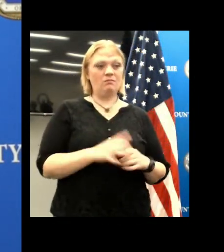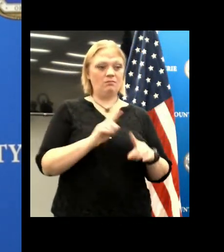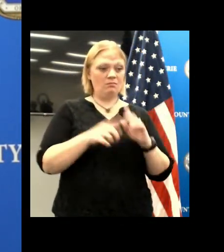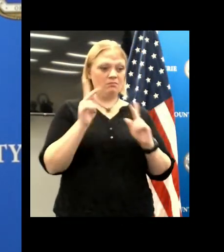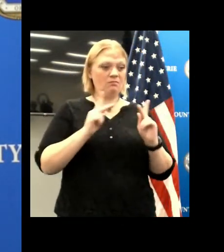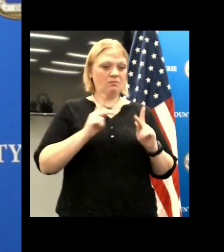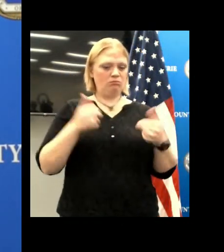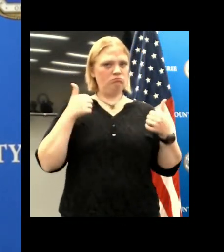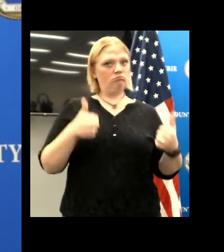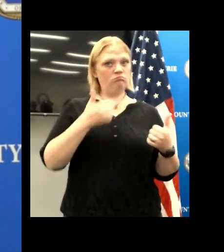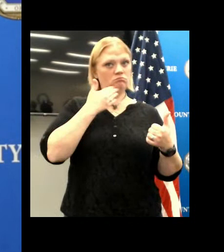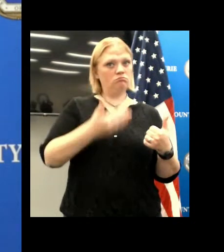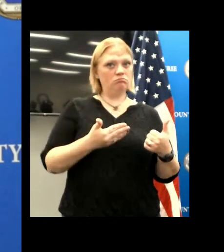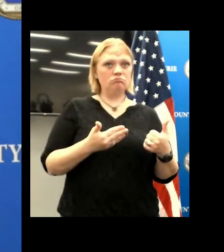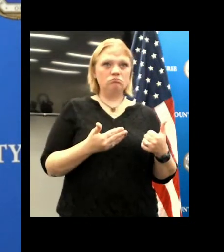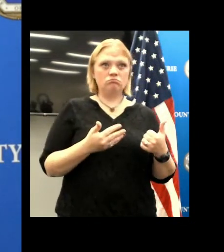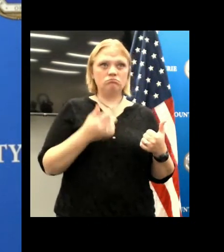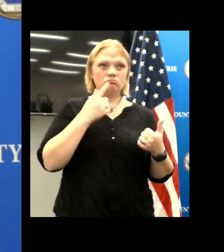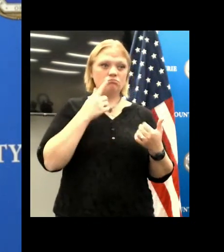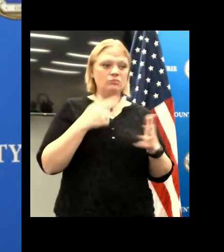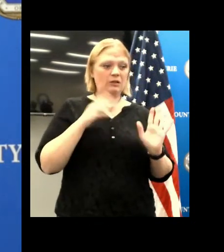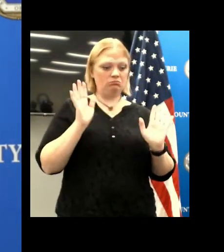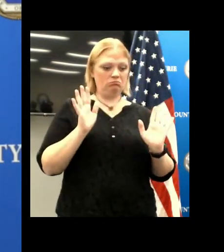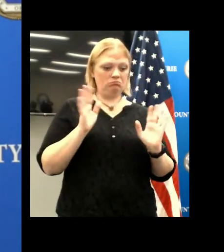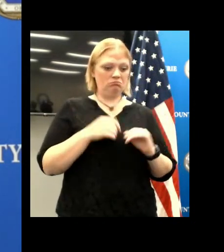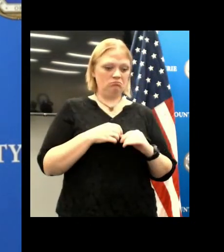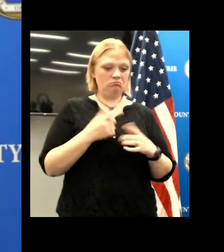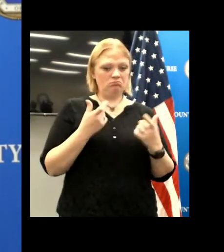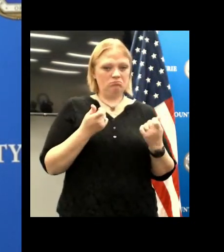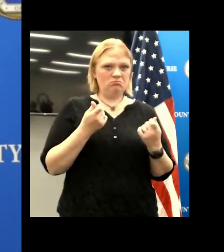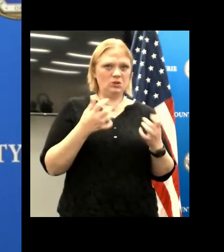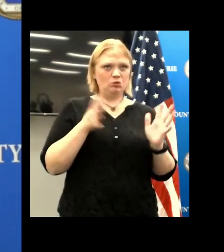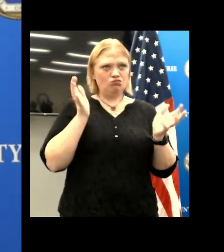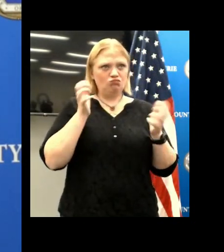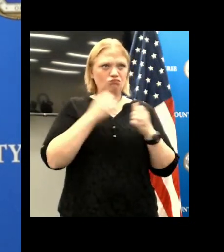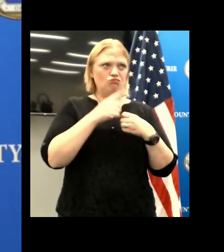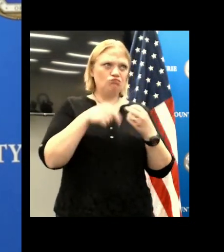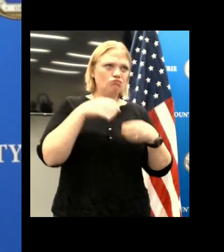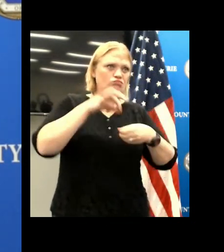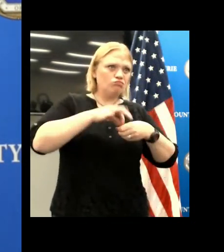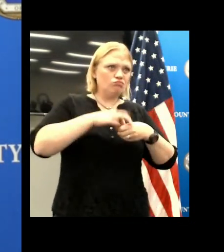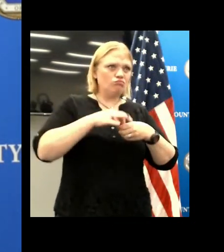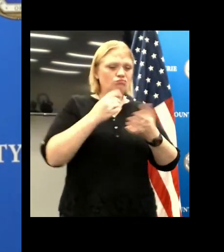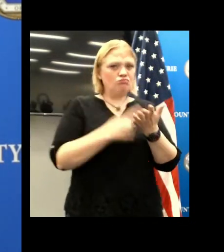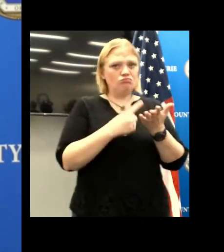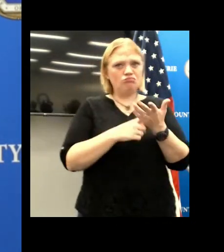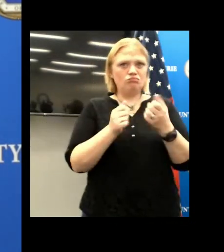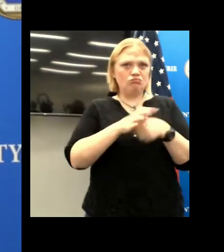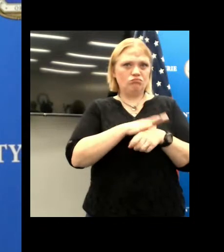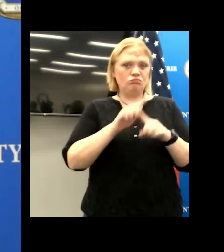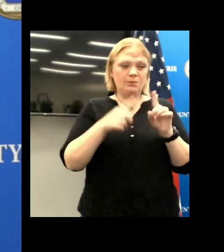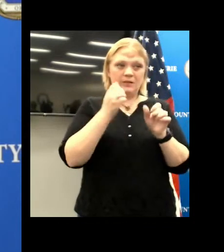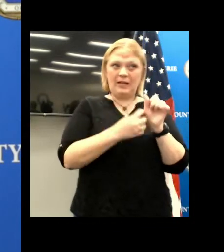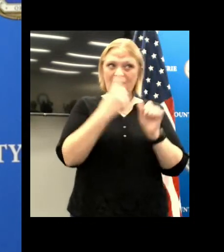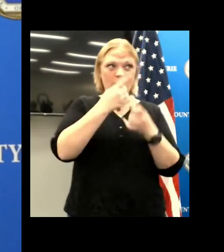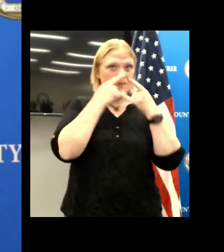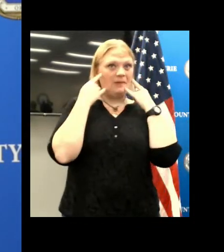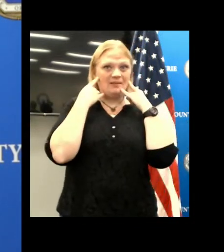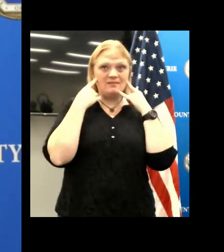were good. People were pretty much kept to themselves. You little talk about the election, a little talk about COVID, but everyone had a mask